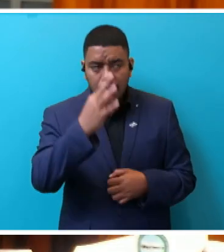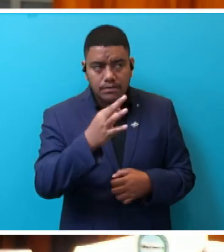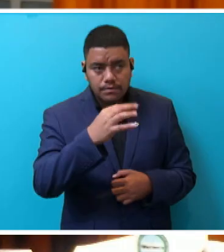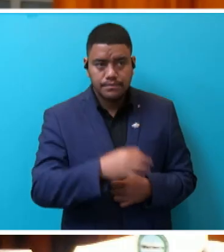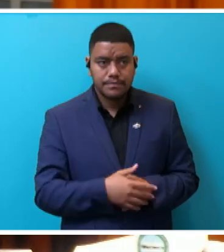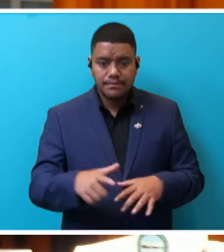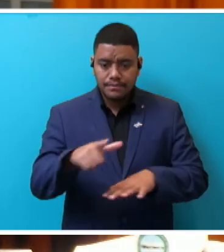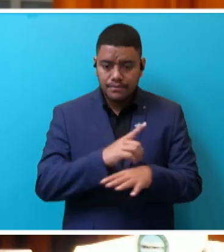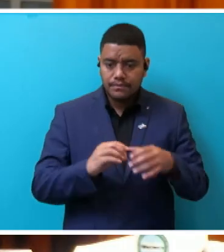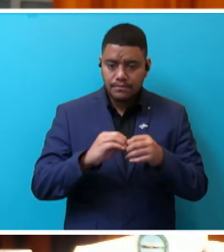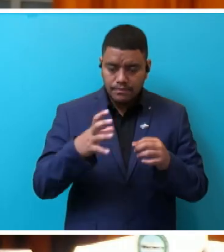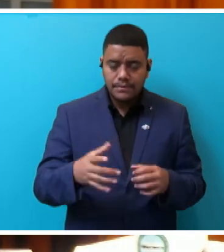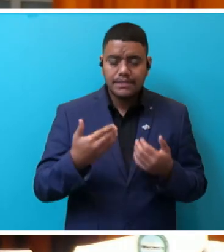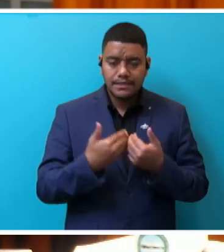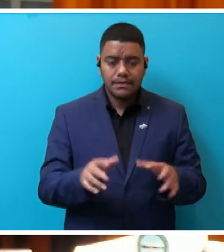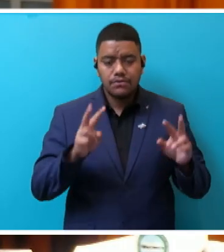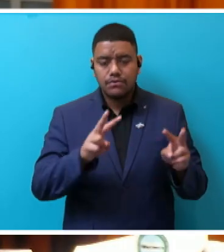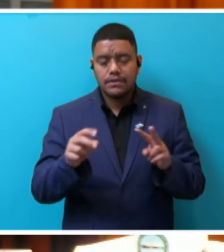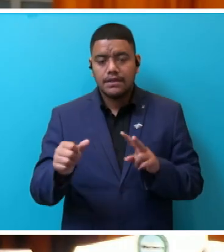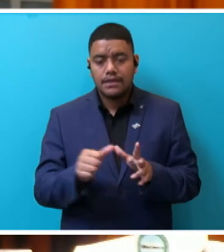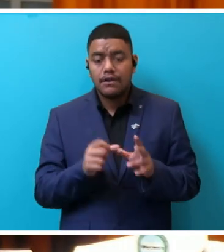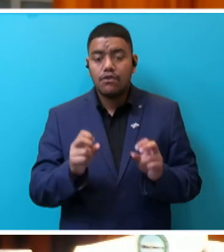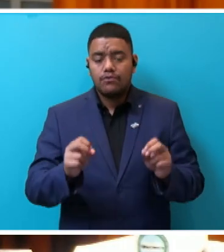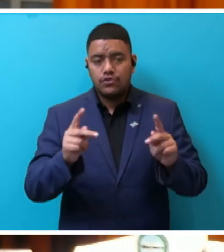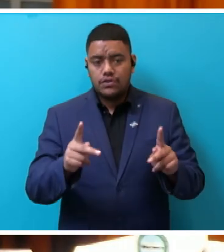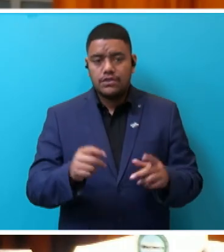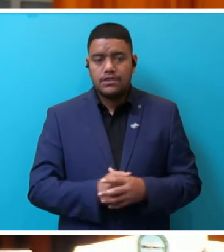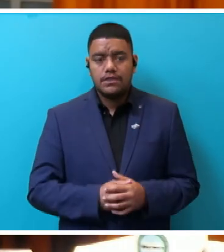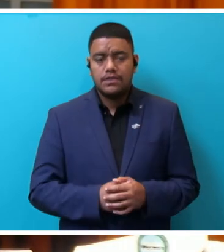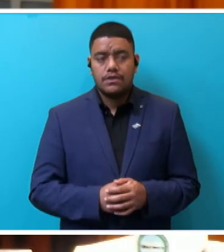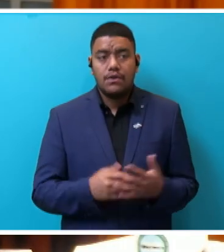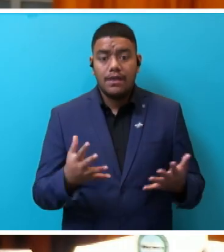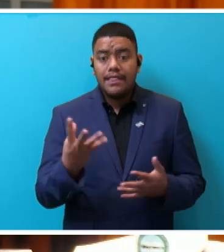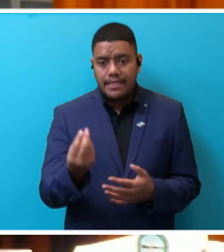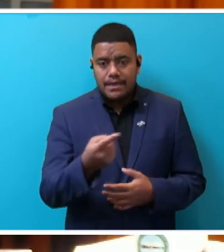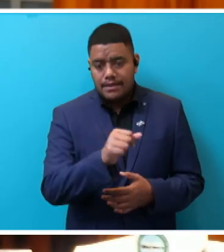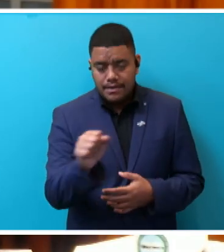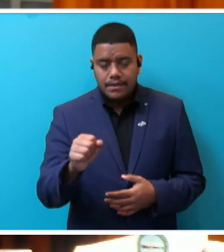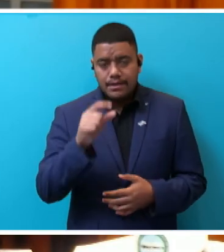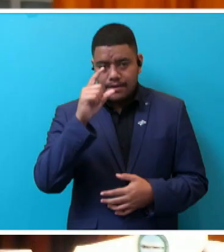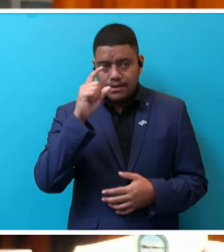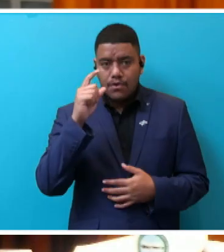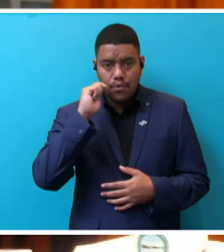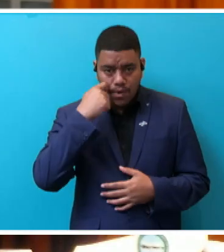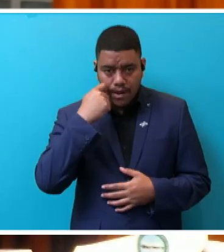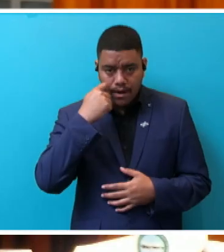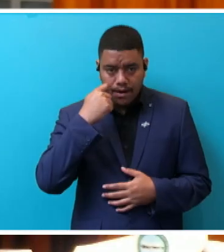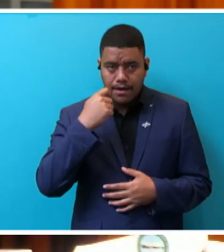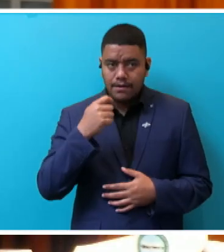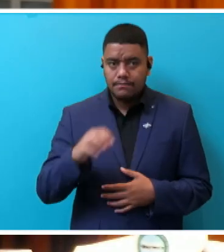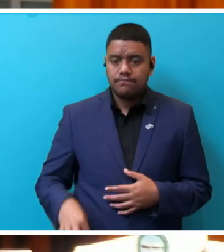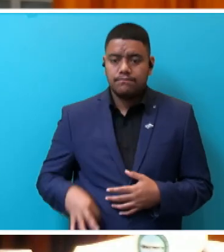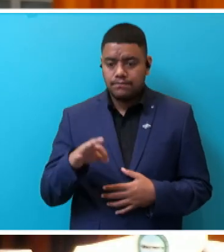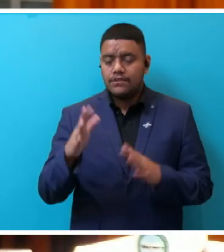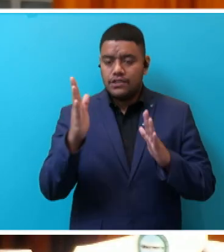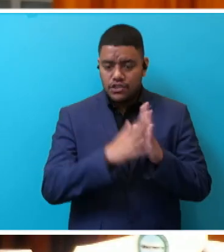the landowning unit to start looking at opportunities where they themselves will purchase trucks